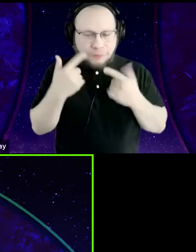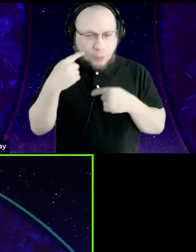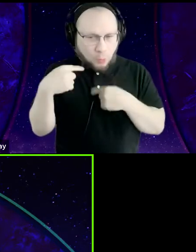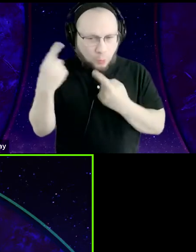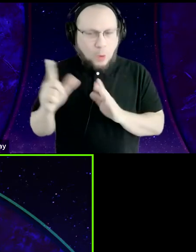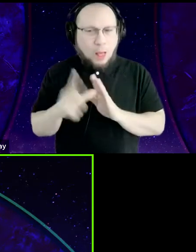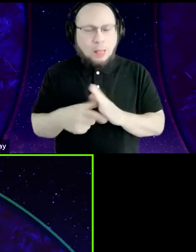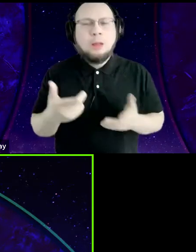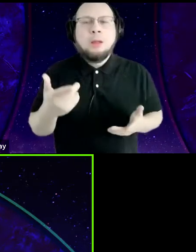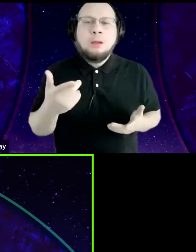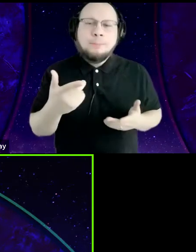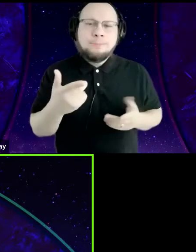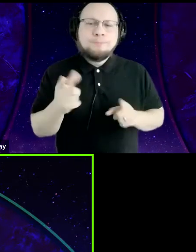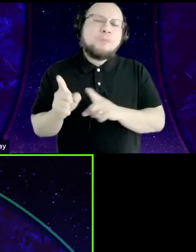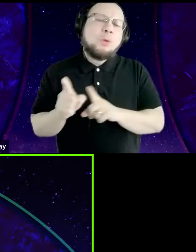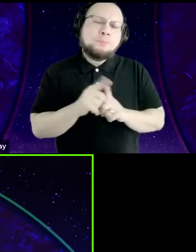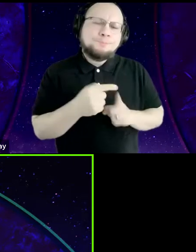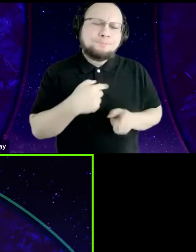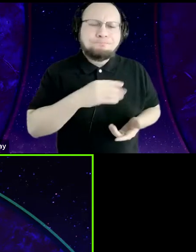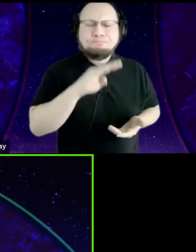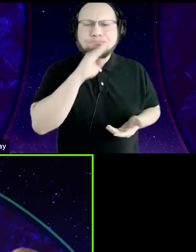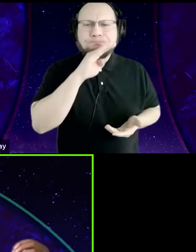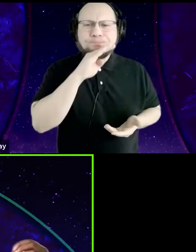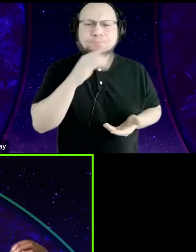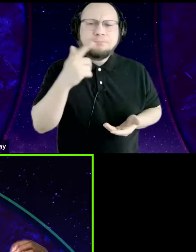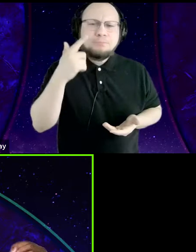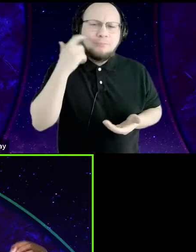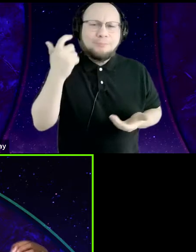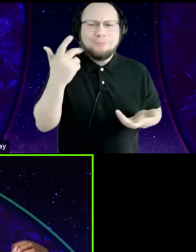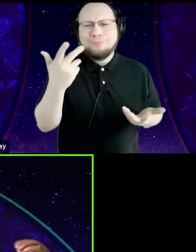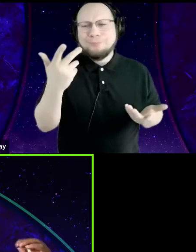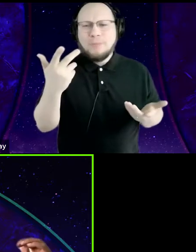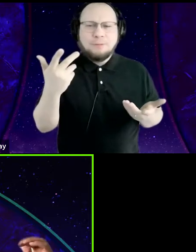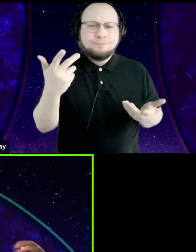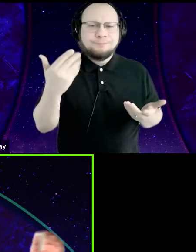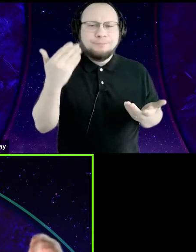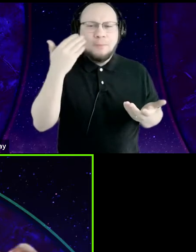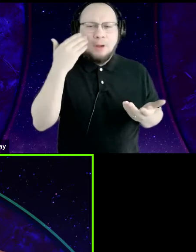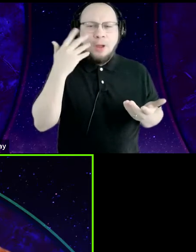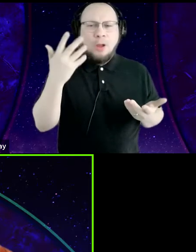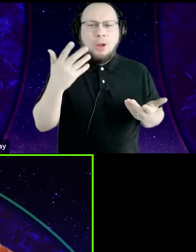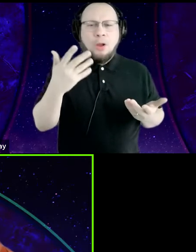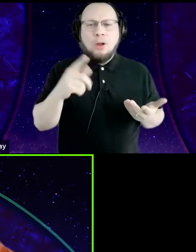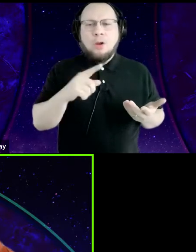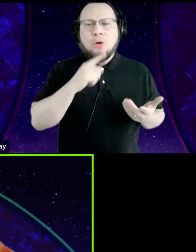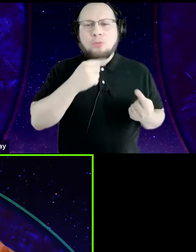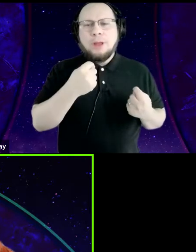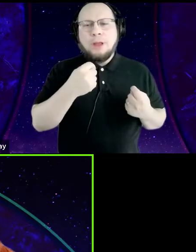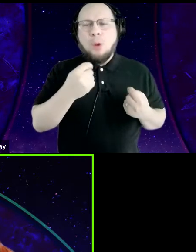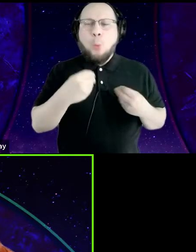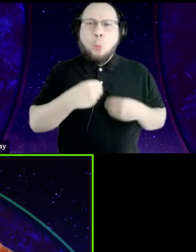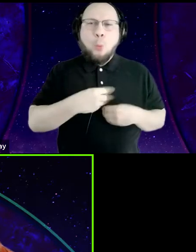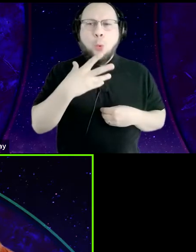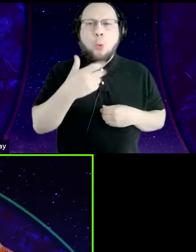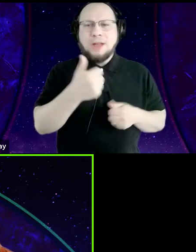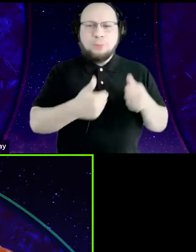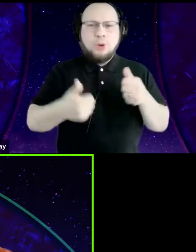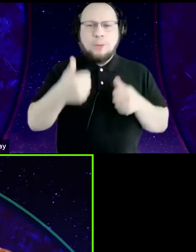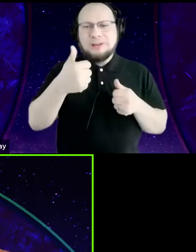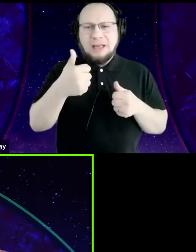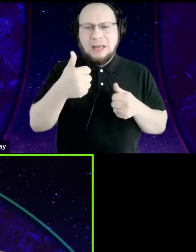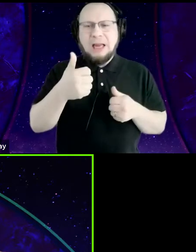also, though, I get really frustrated because bureaucracy is in the sinew of white supremacy and white body